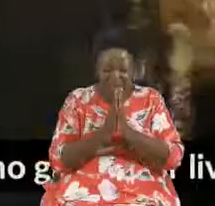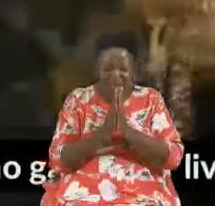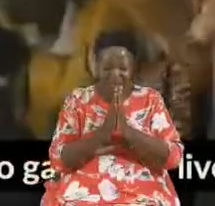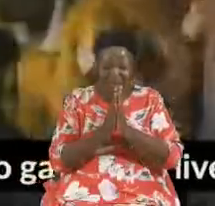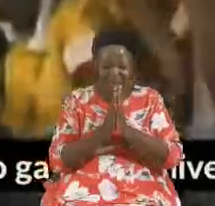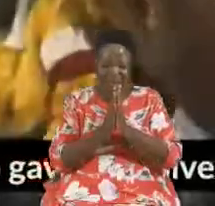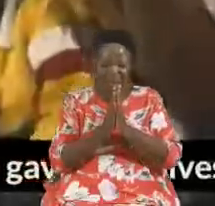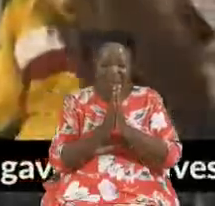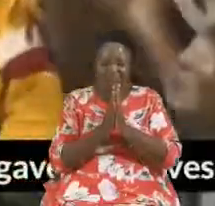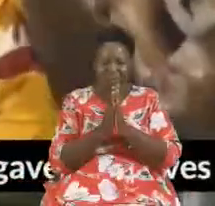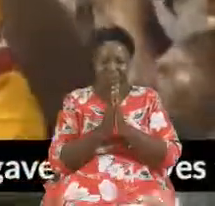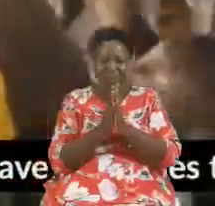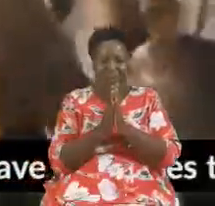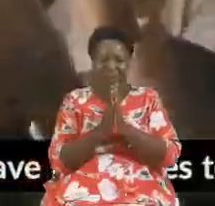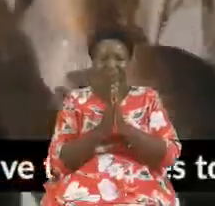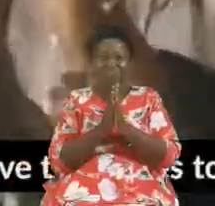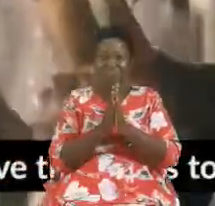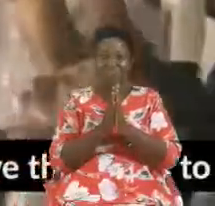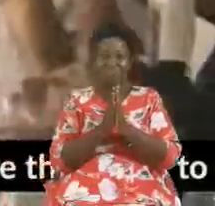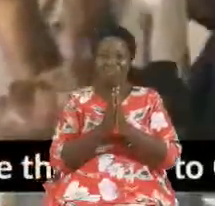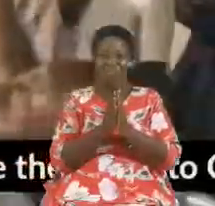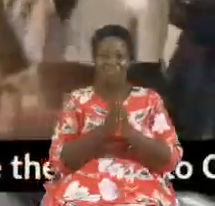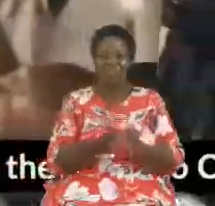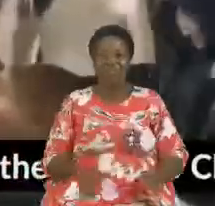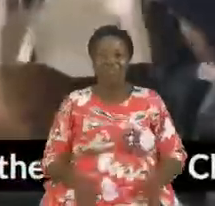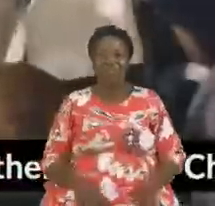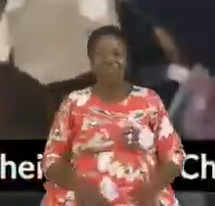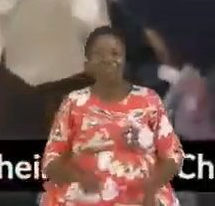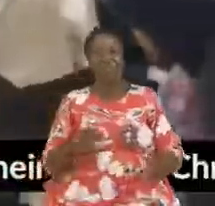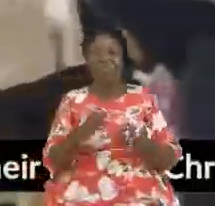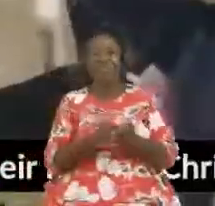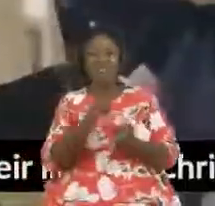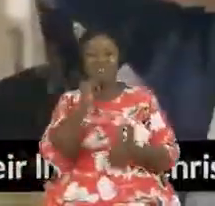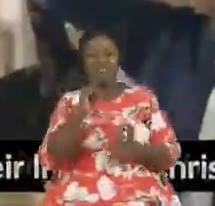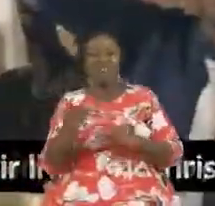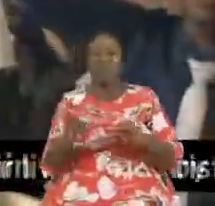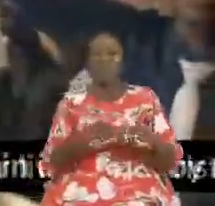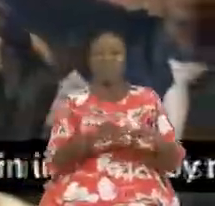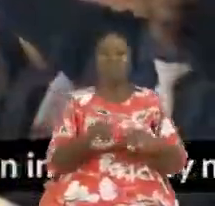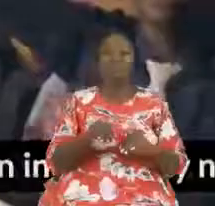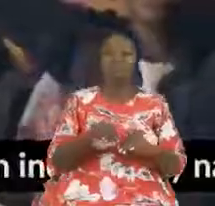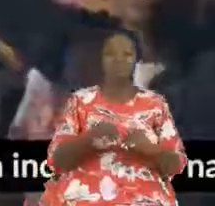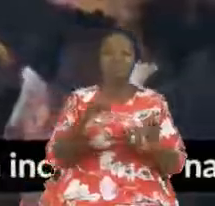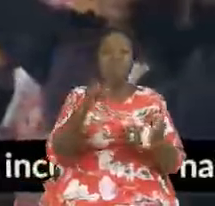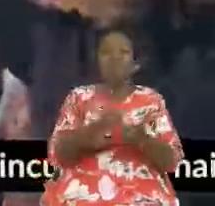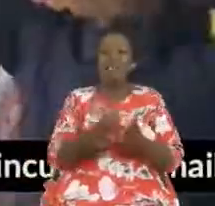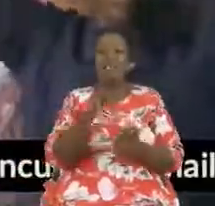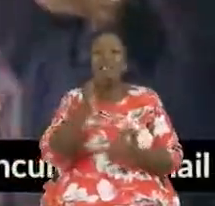Jesus' name we pray. It is